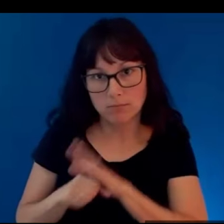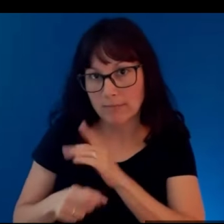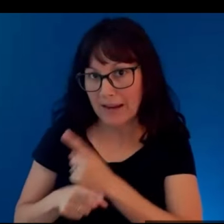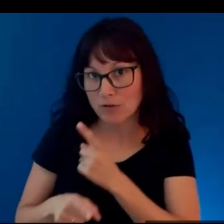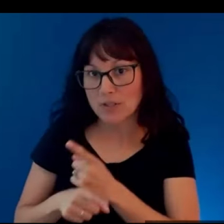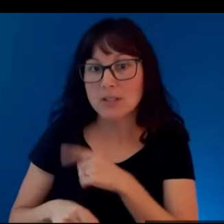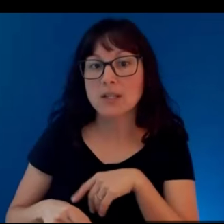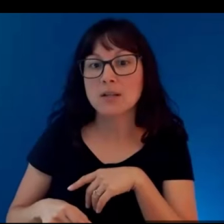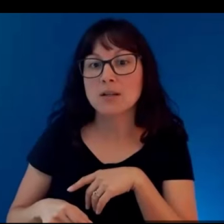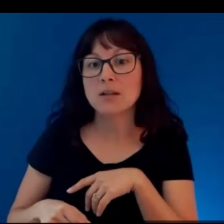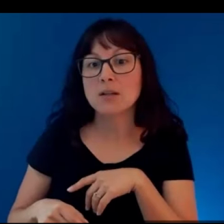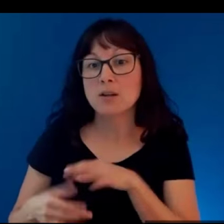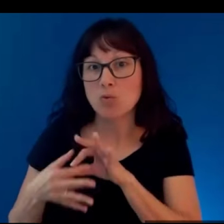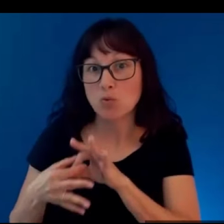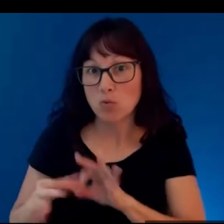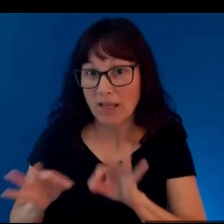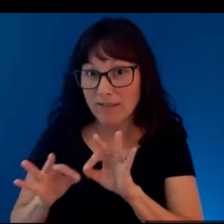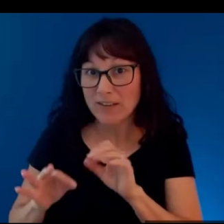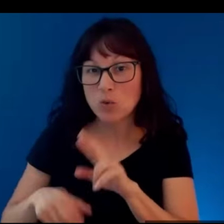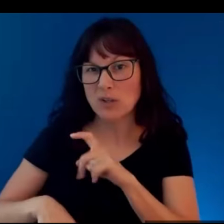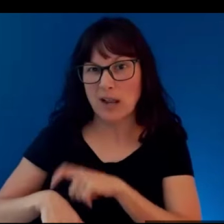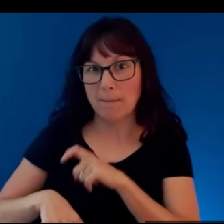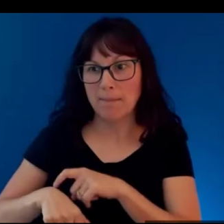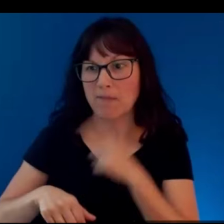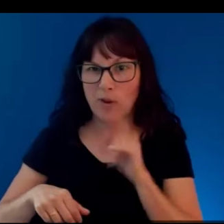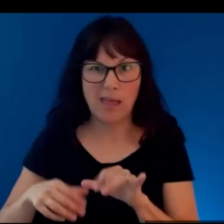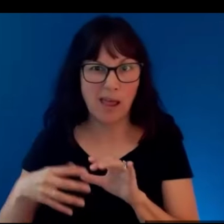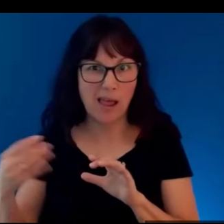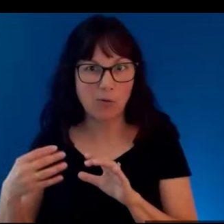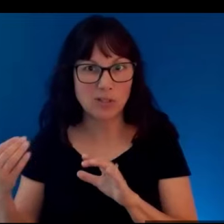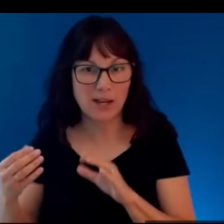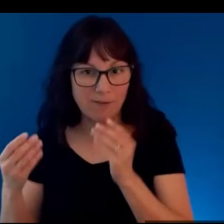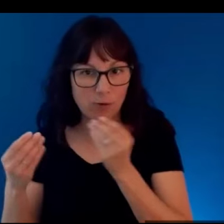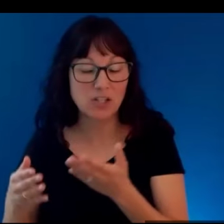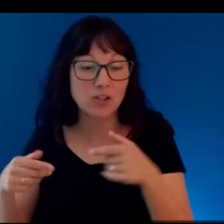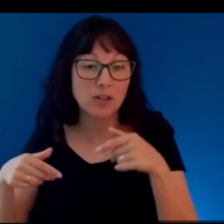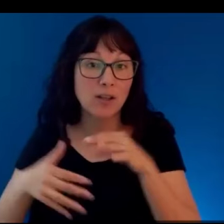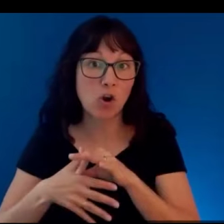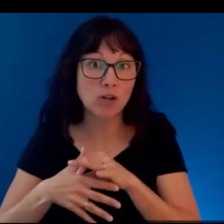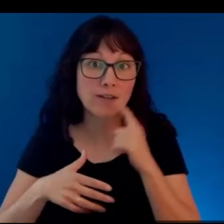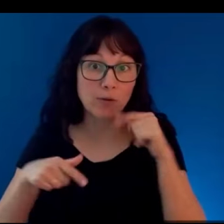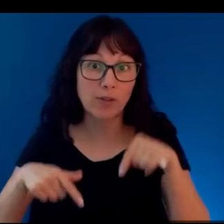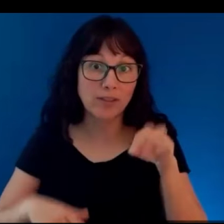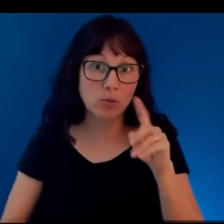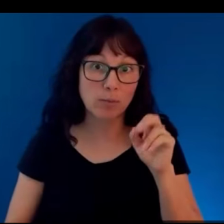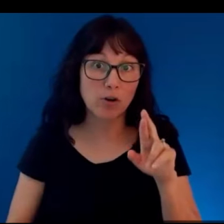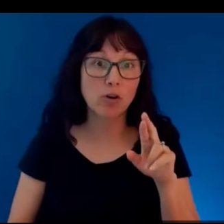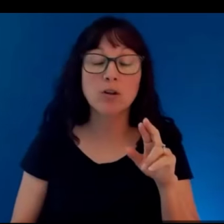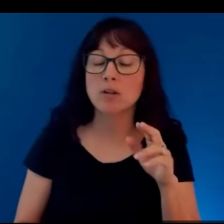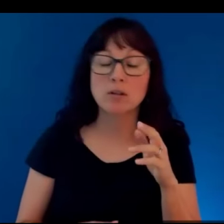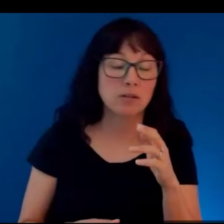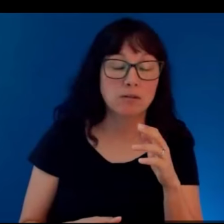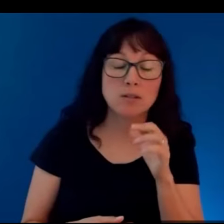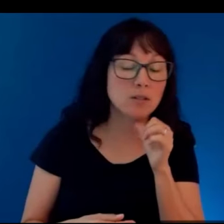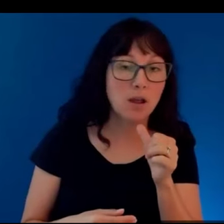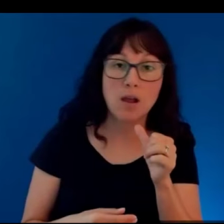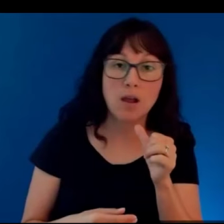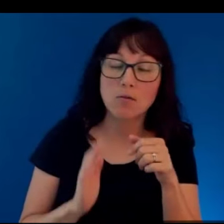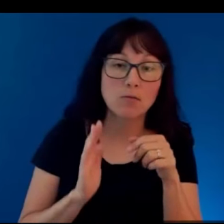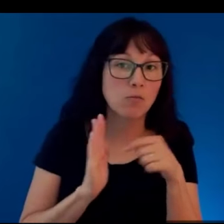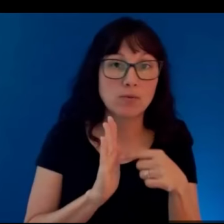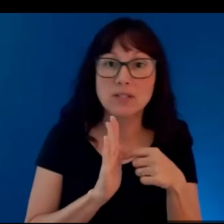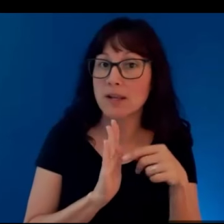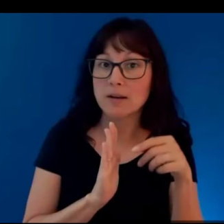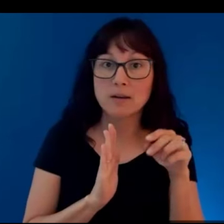timeliness, or completeness of this outside information. The content of this webinar does not necessarily represent the policy of the department.